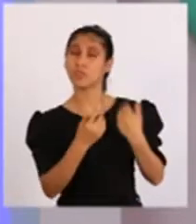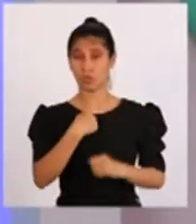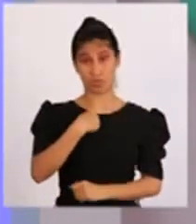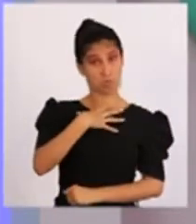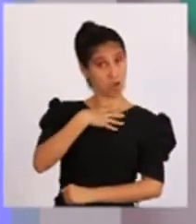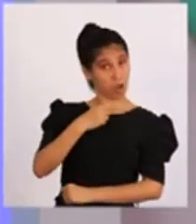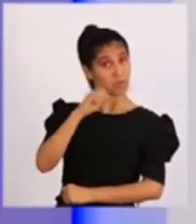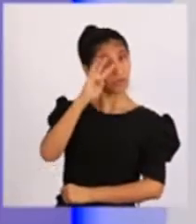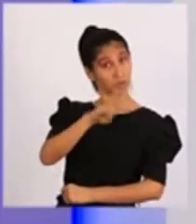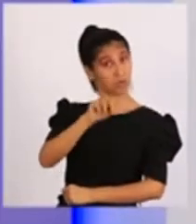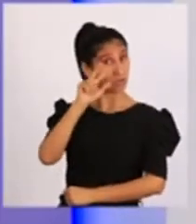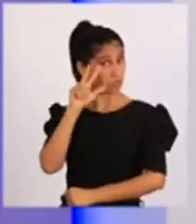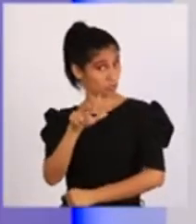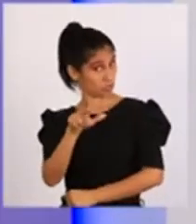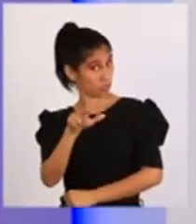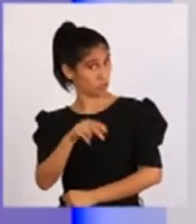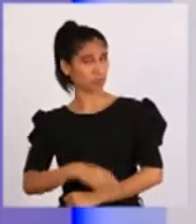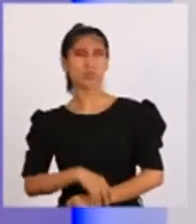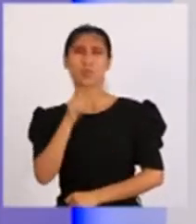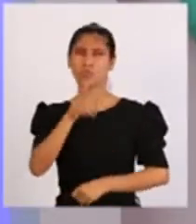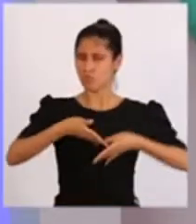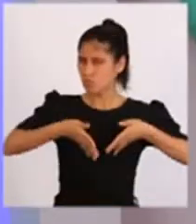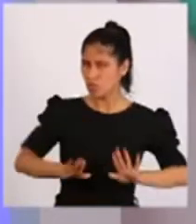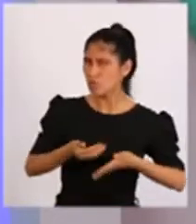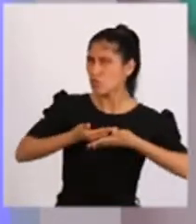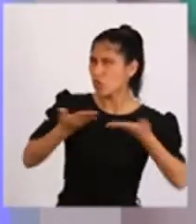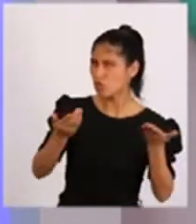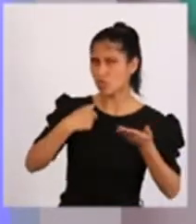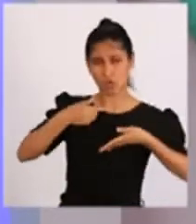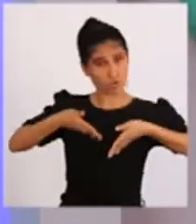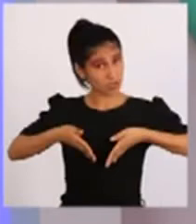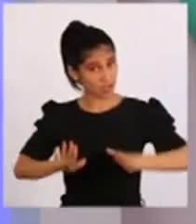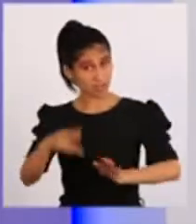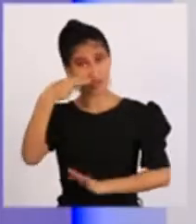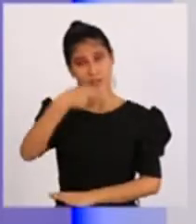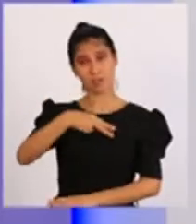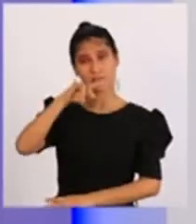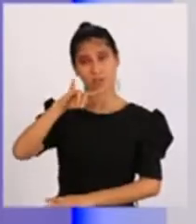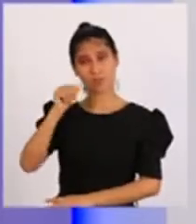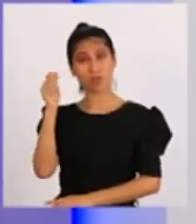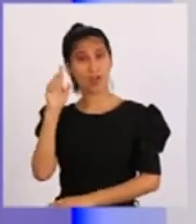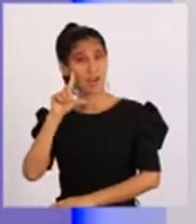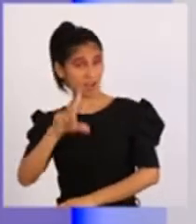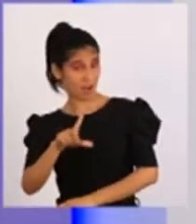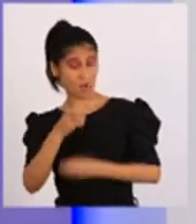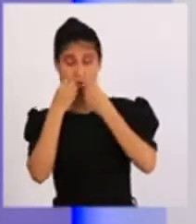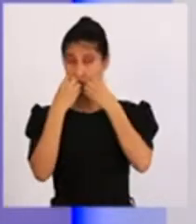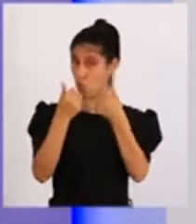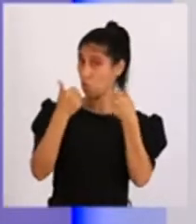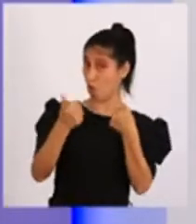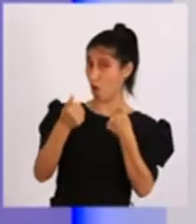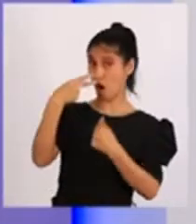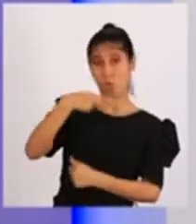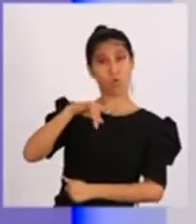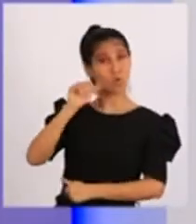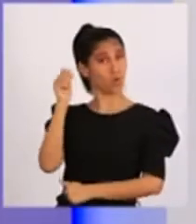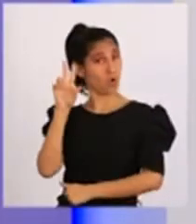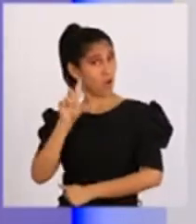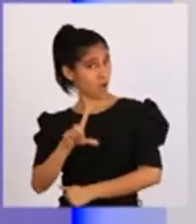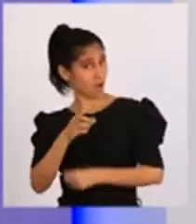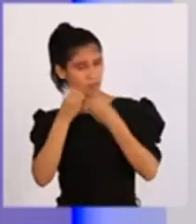43 years old. Where are you from? I'm from Huaral. Oh, Huaral is